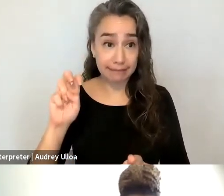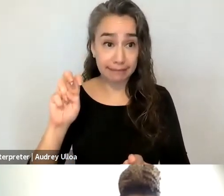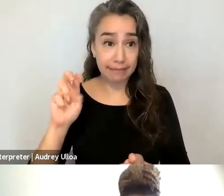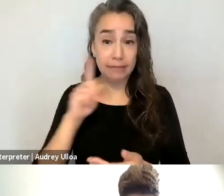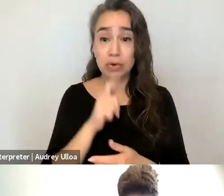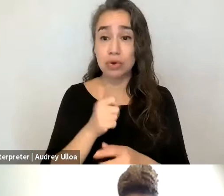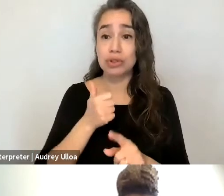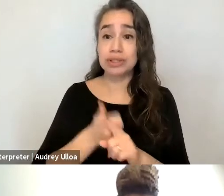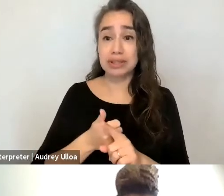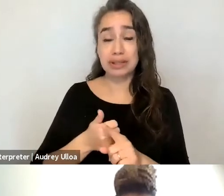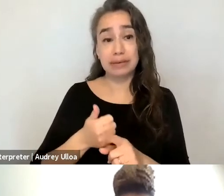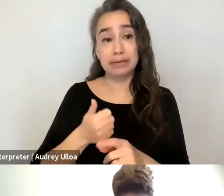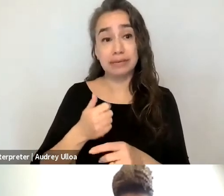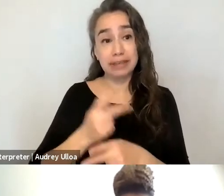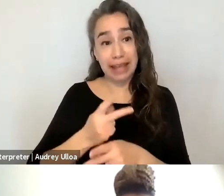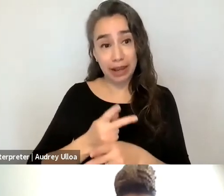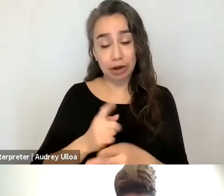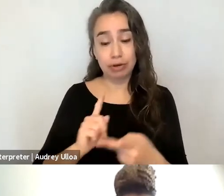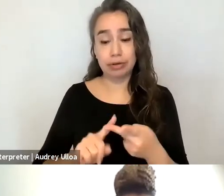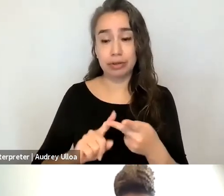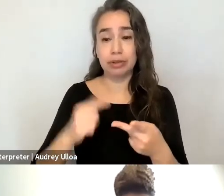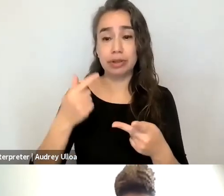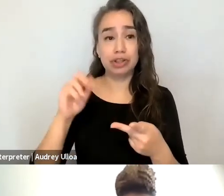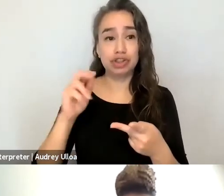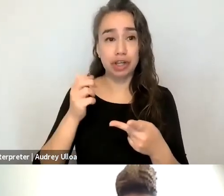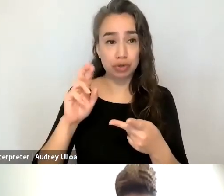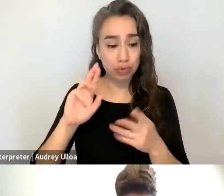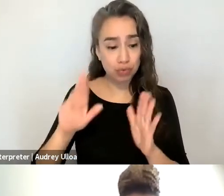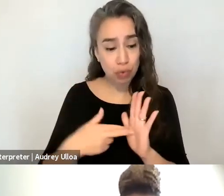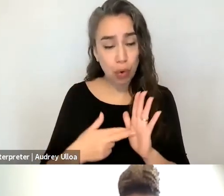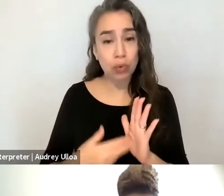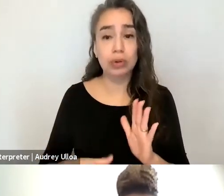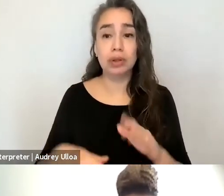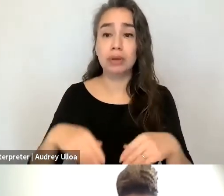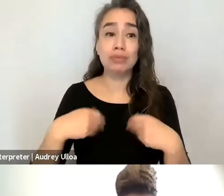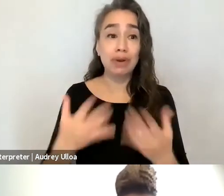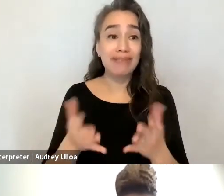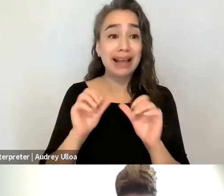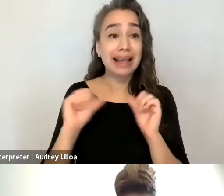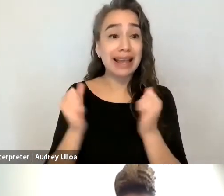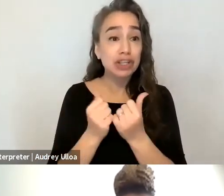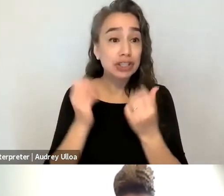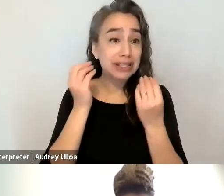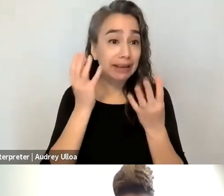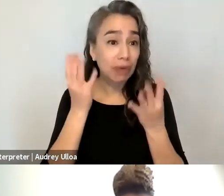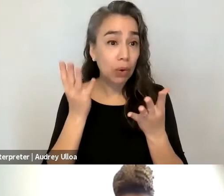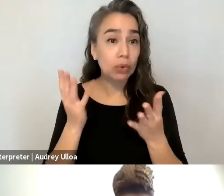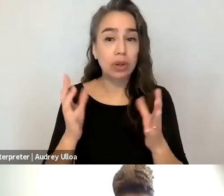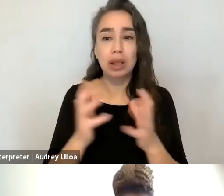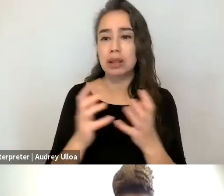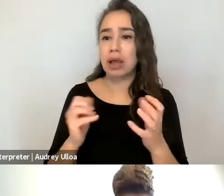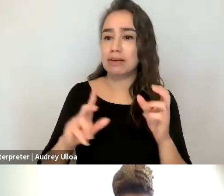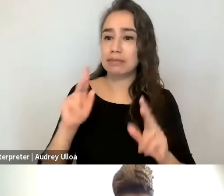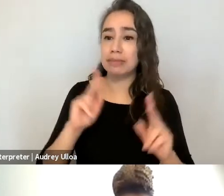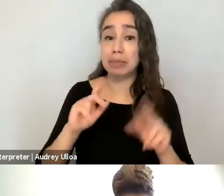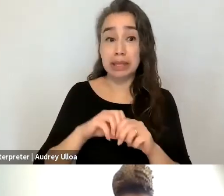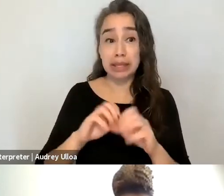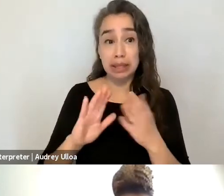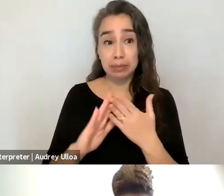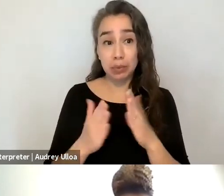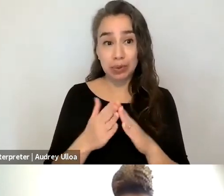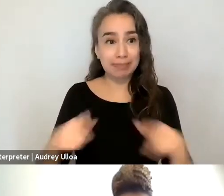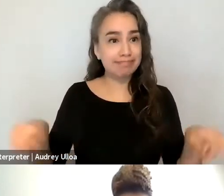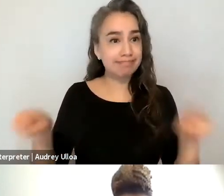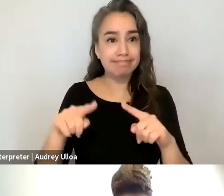self-care, gender roles. We provided agency info because a lot of people in the community didn't know who